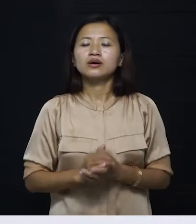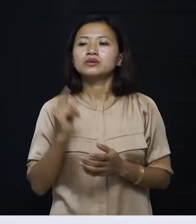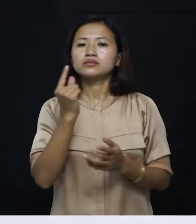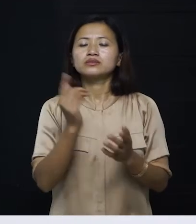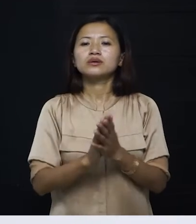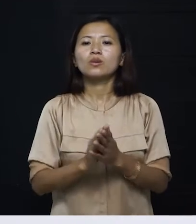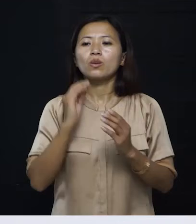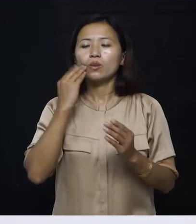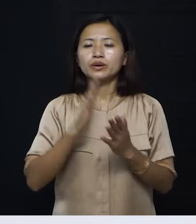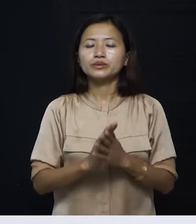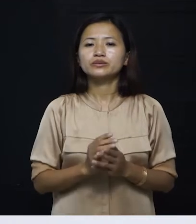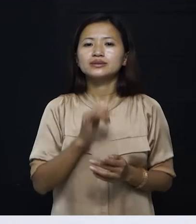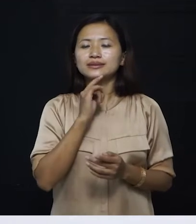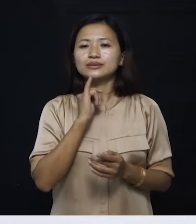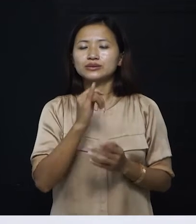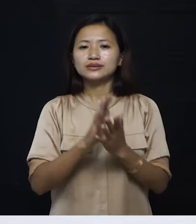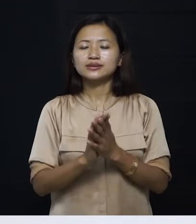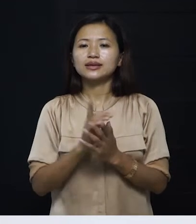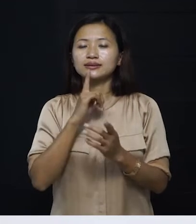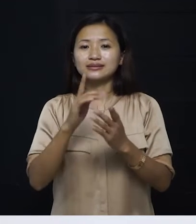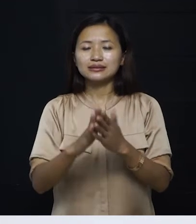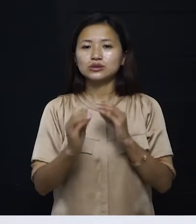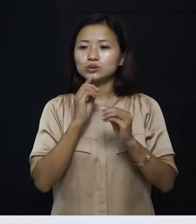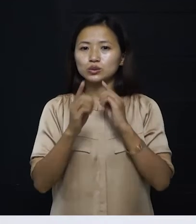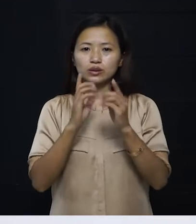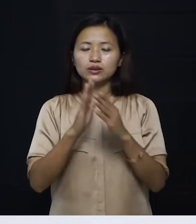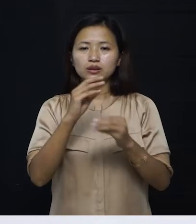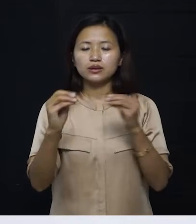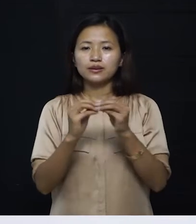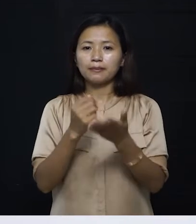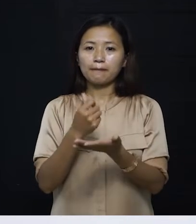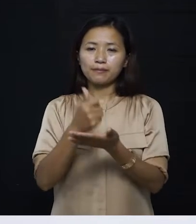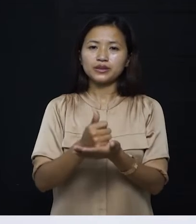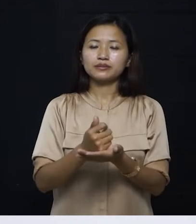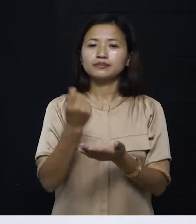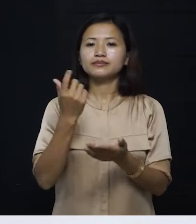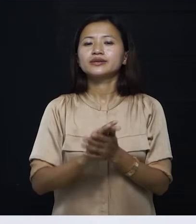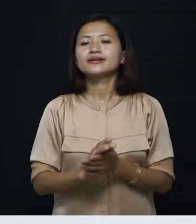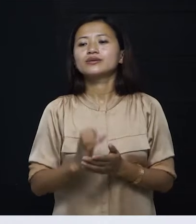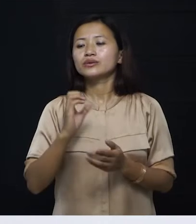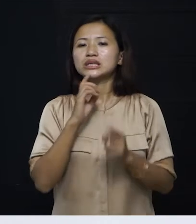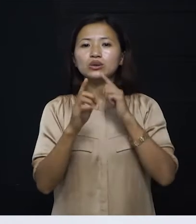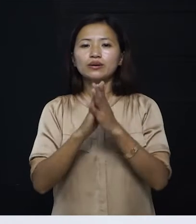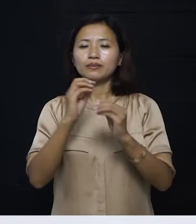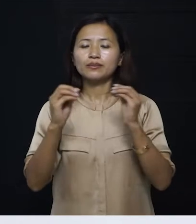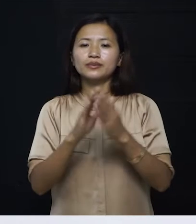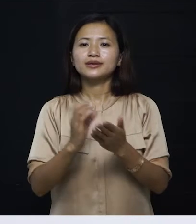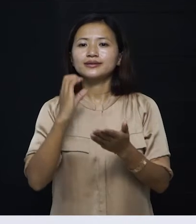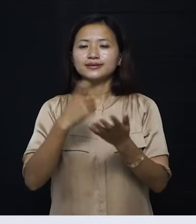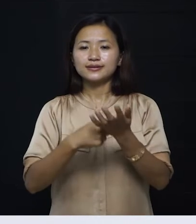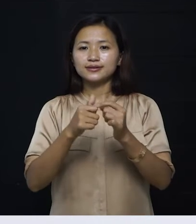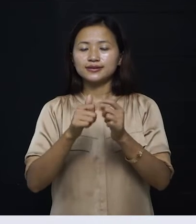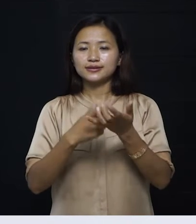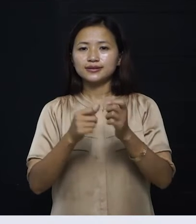we say bank money, we are talking about we call it as the credit money.